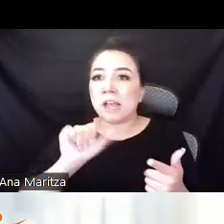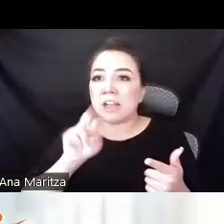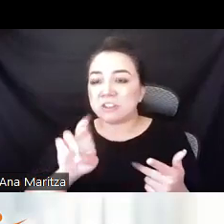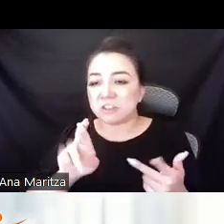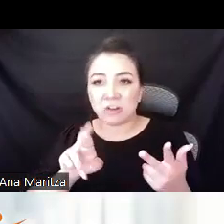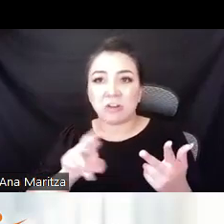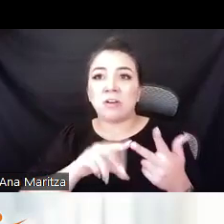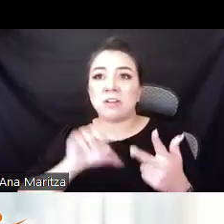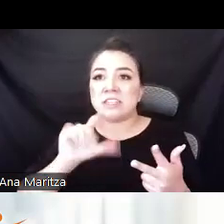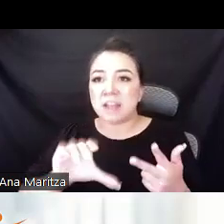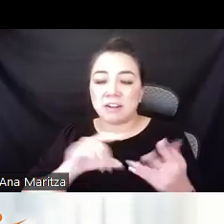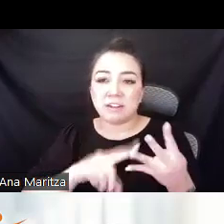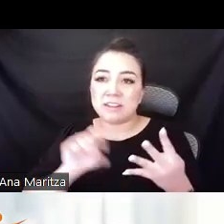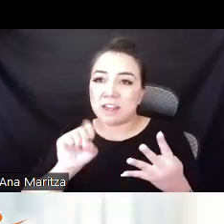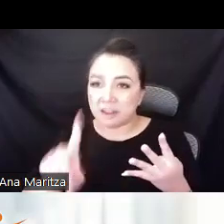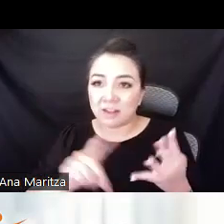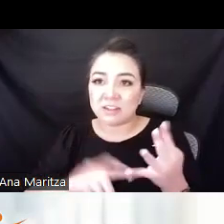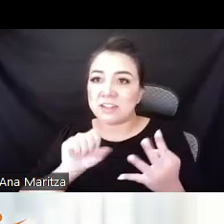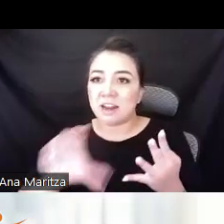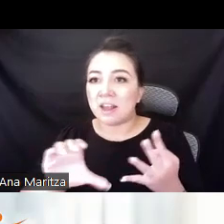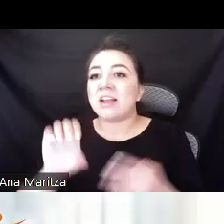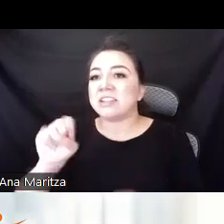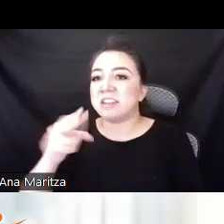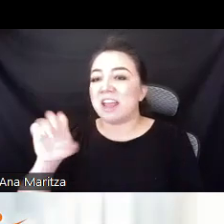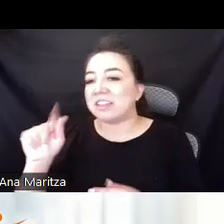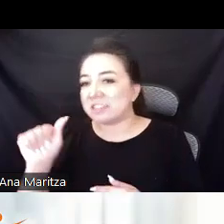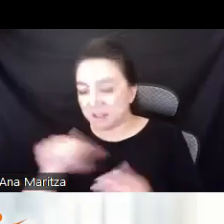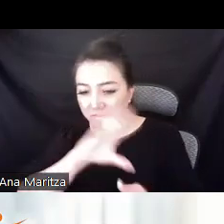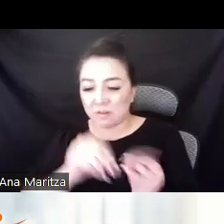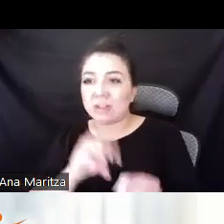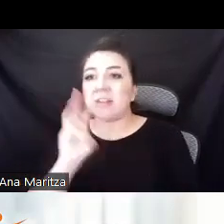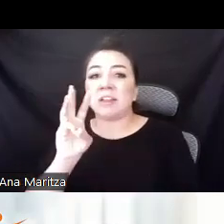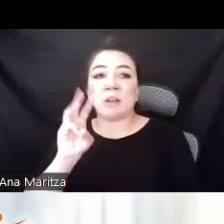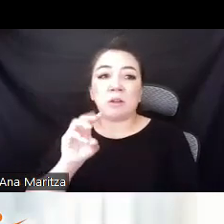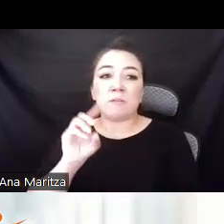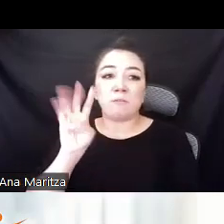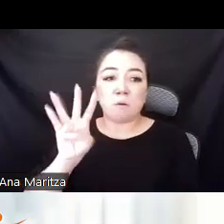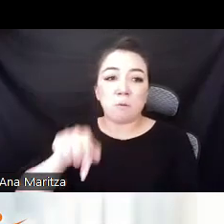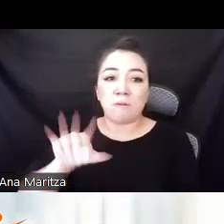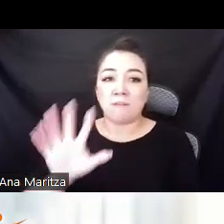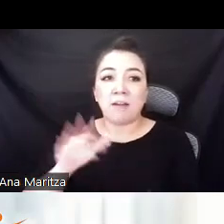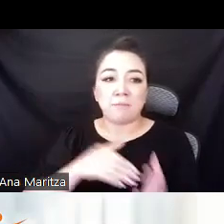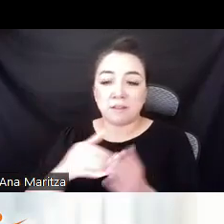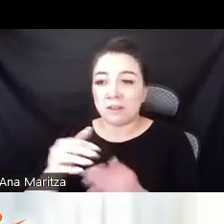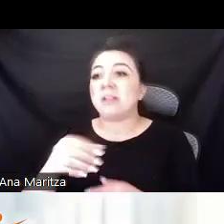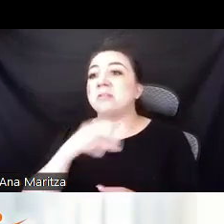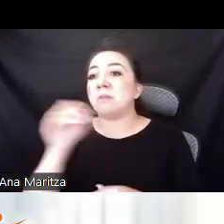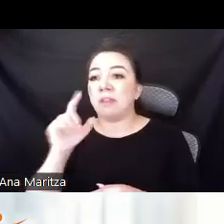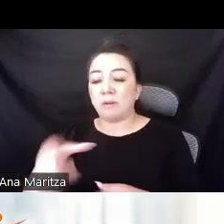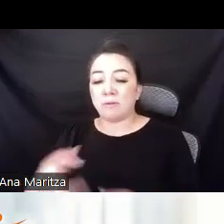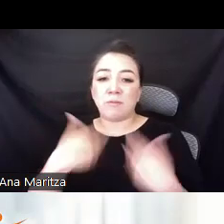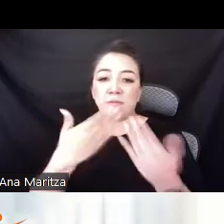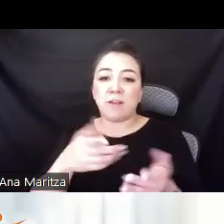Sacramento, San Diego, Santa Clara, and Shasta, for a total of $4.5 million in one-time grant funding, and that was provided